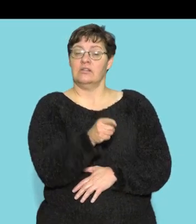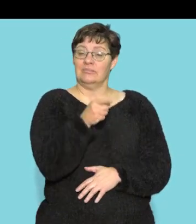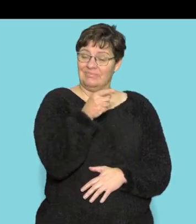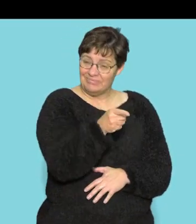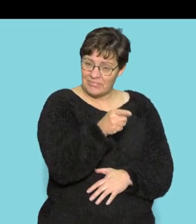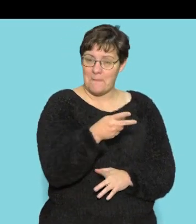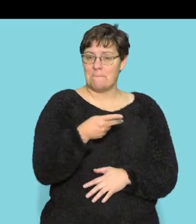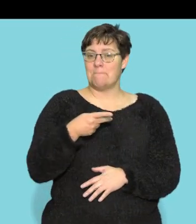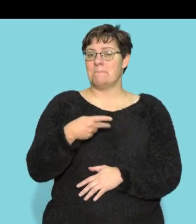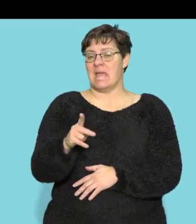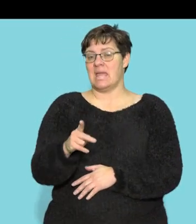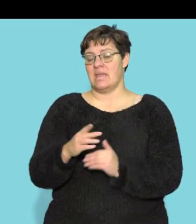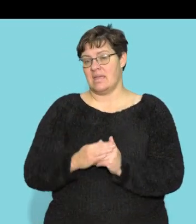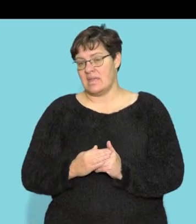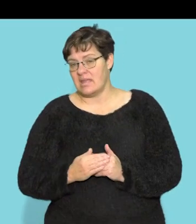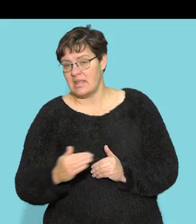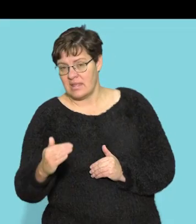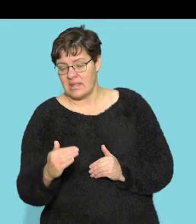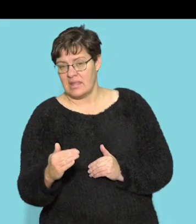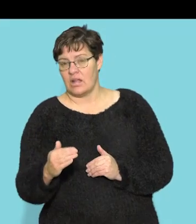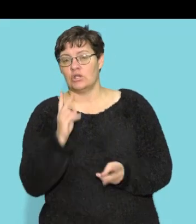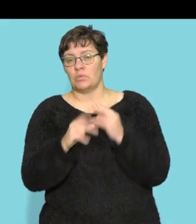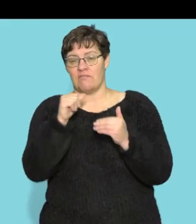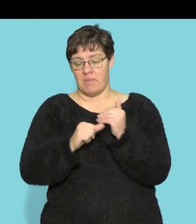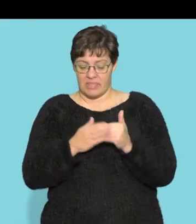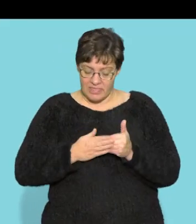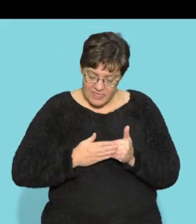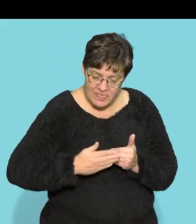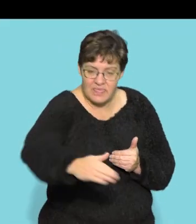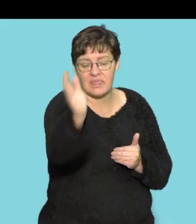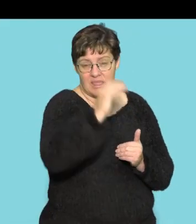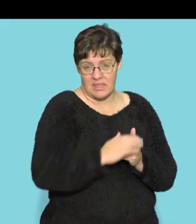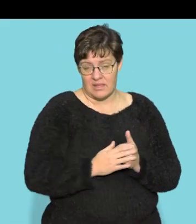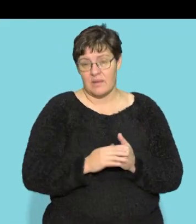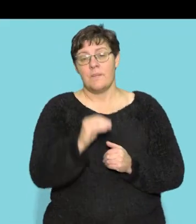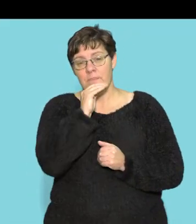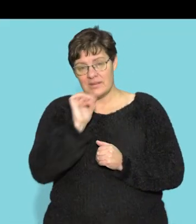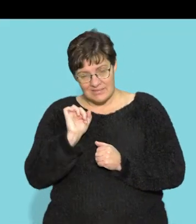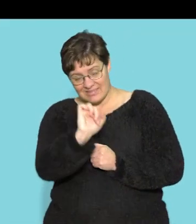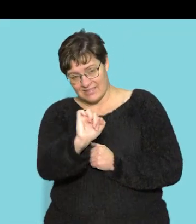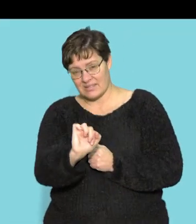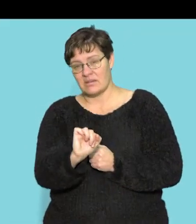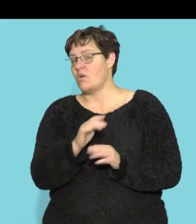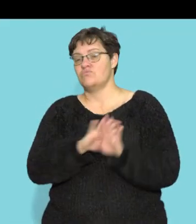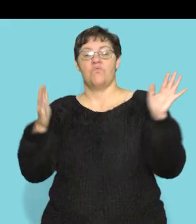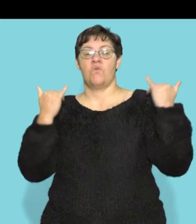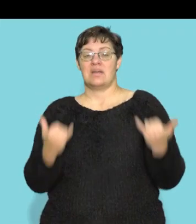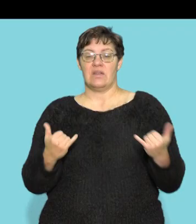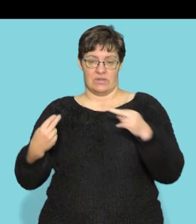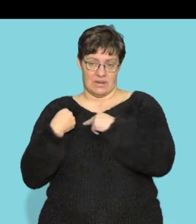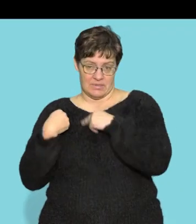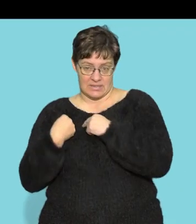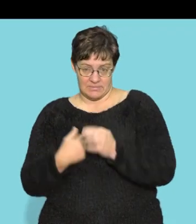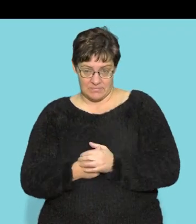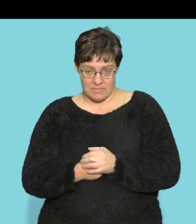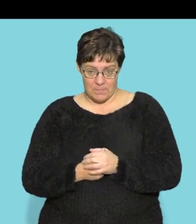one payable over a period greater than 12 months, and that becomes your non-current